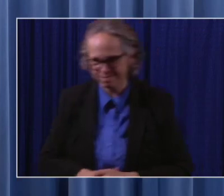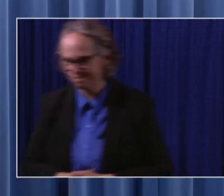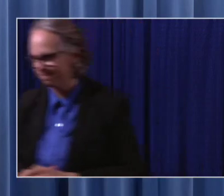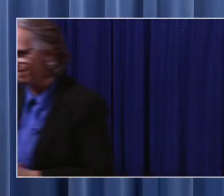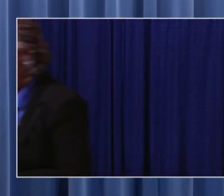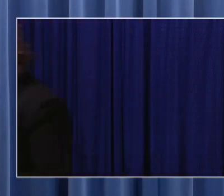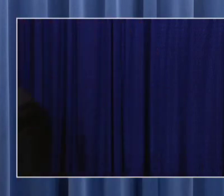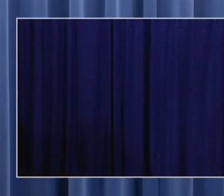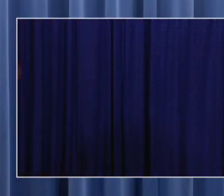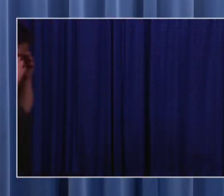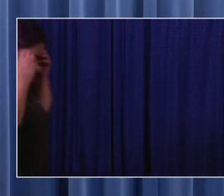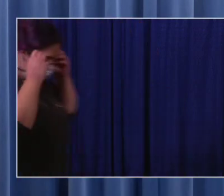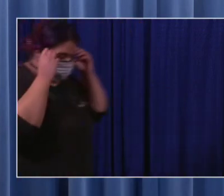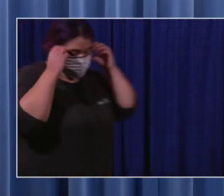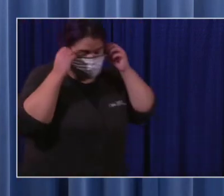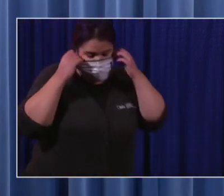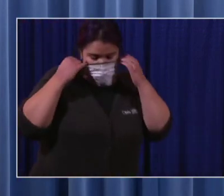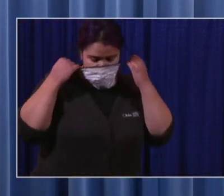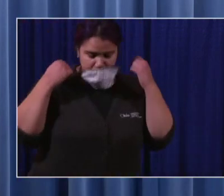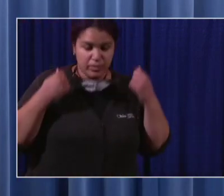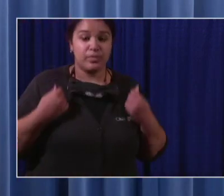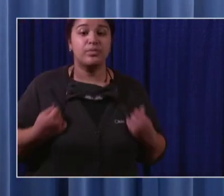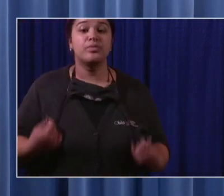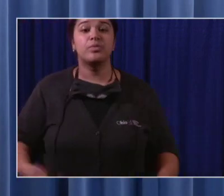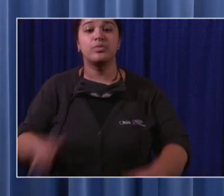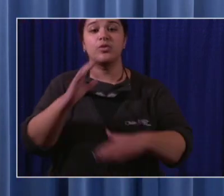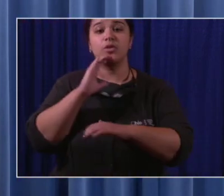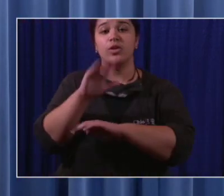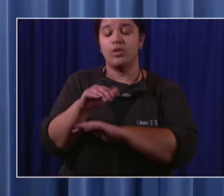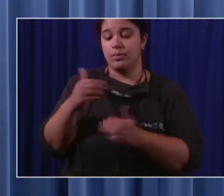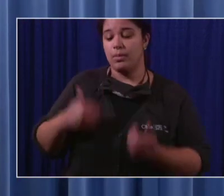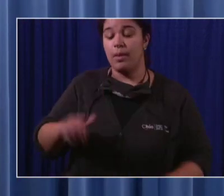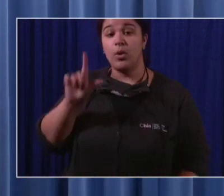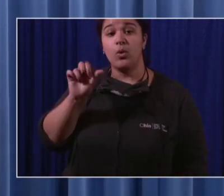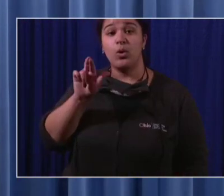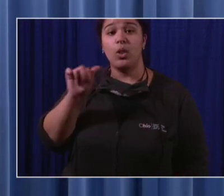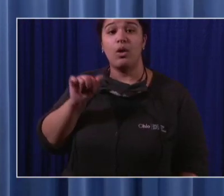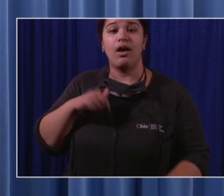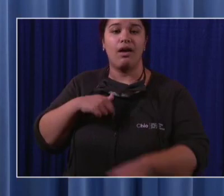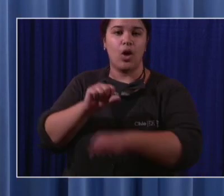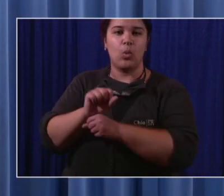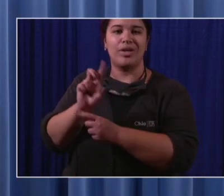Good afternoon, Governor. It's Laura Bischoff, Dayton Daily News. I'm told I'm last question.